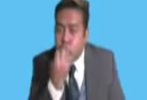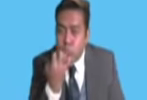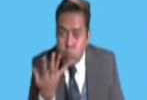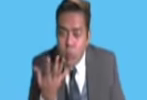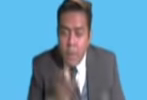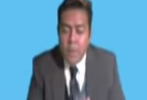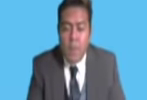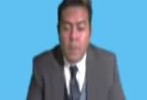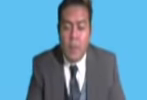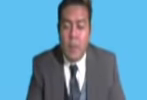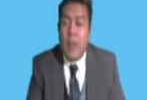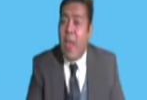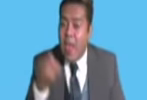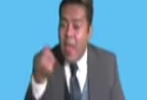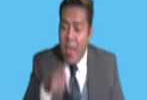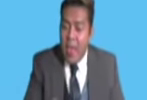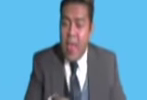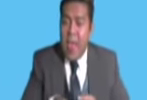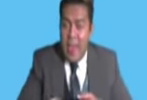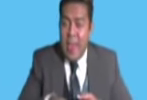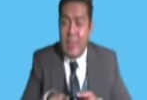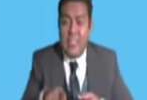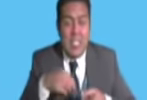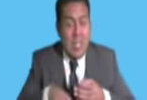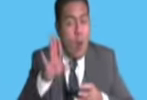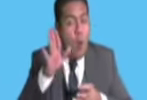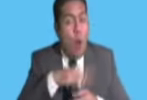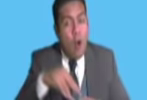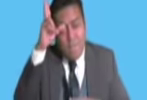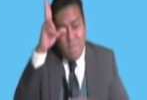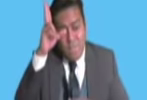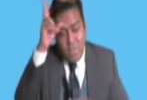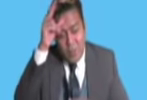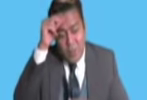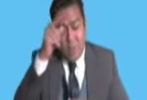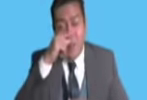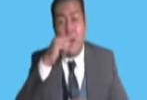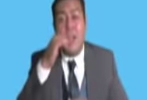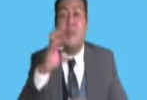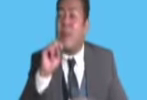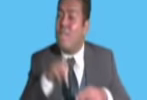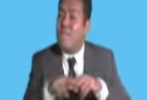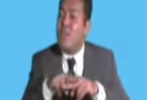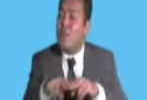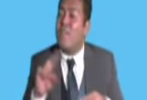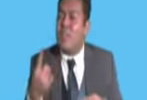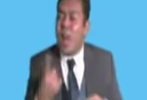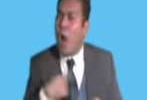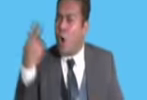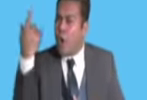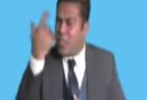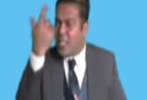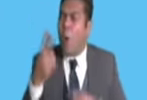people. And indeed, Honorable Speaker, all Fijians except this Fiji First government are